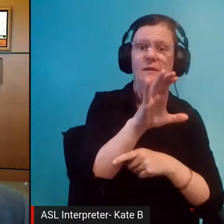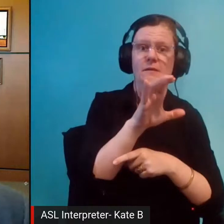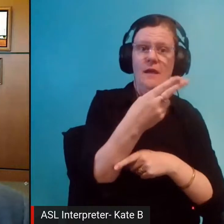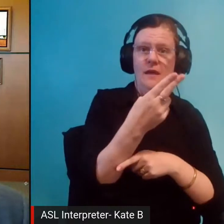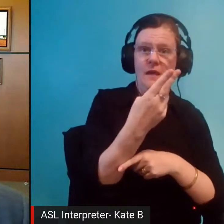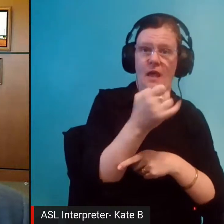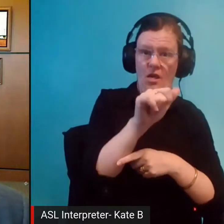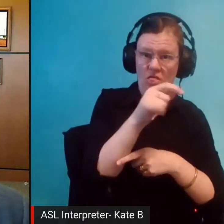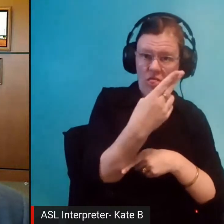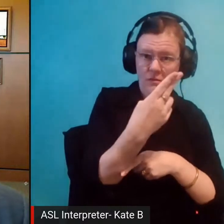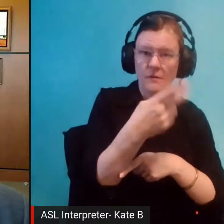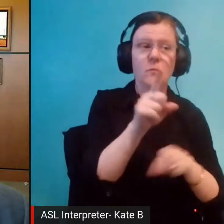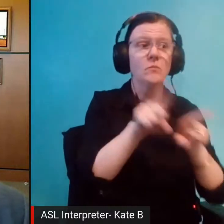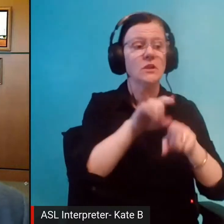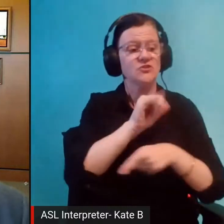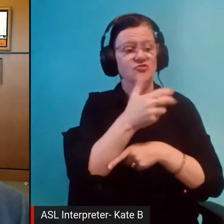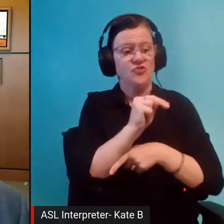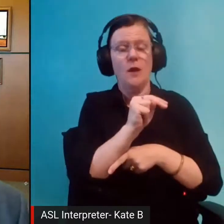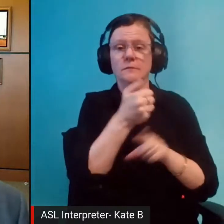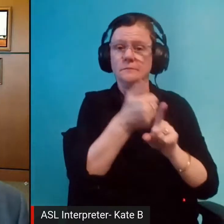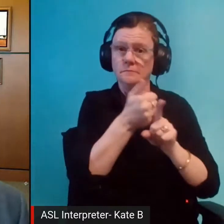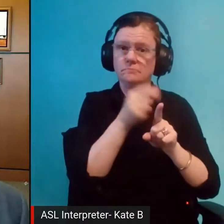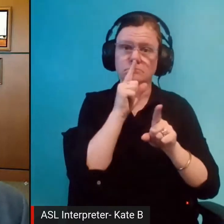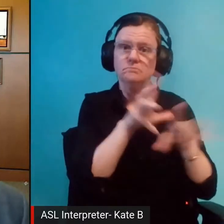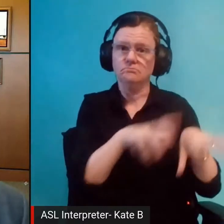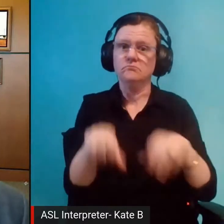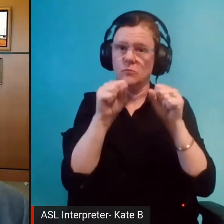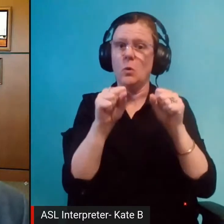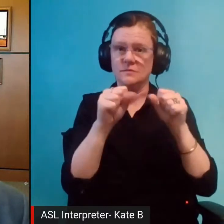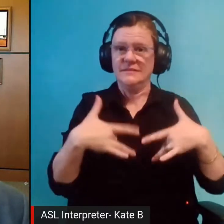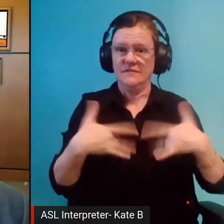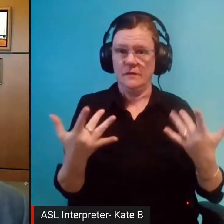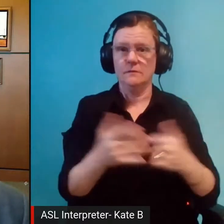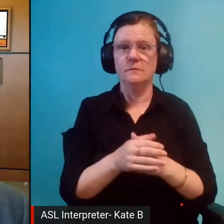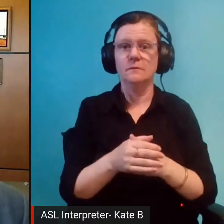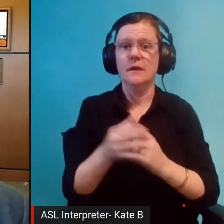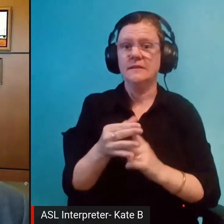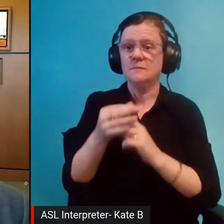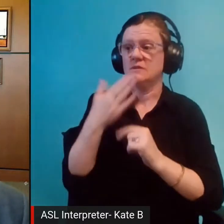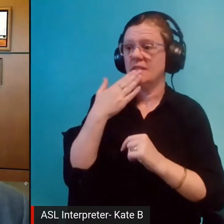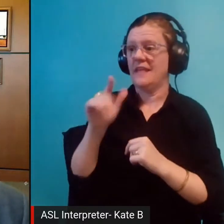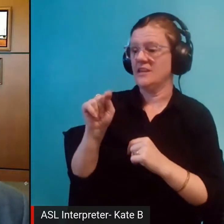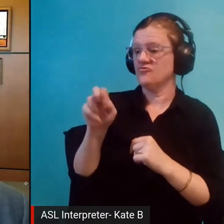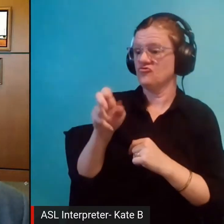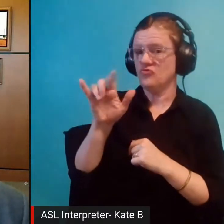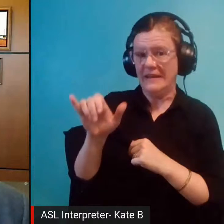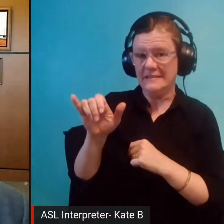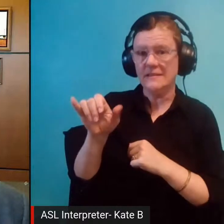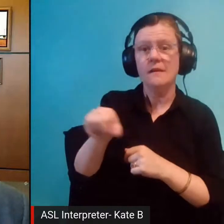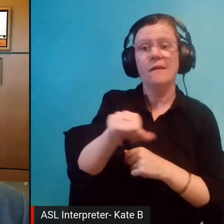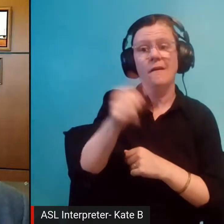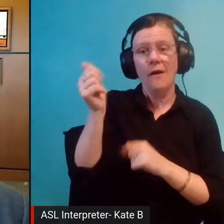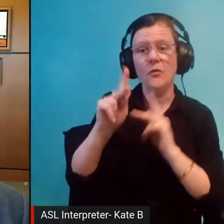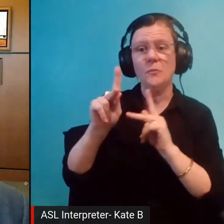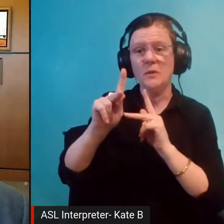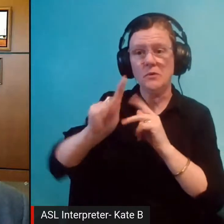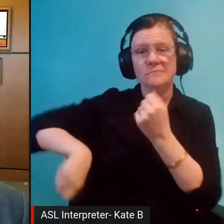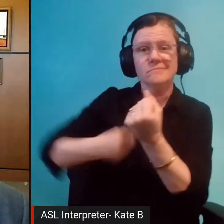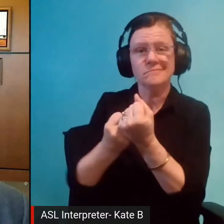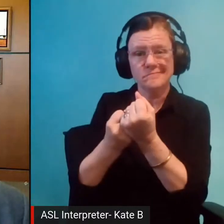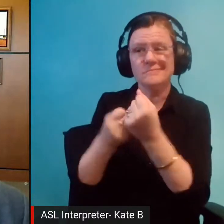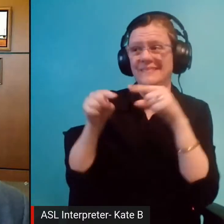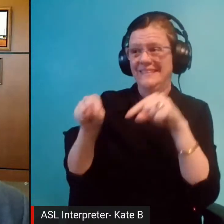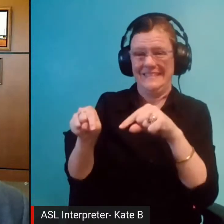who organized this event. And a very special thanks to Tracy Gatos and all the others behind the